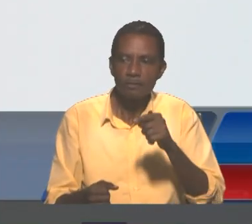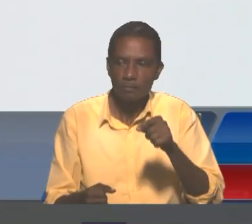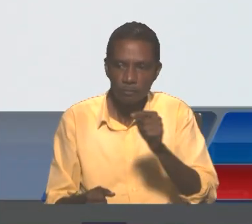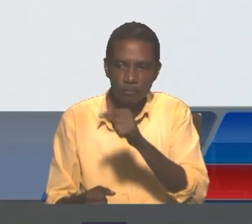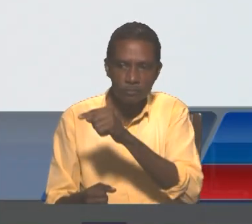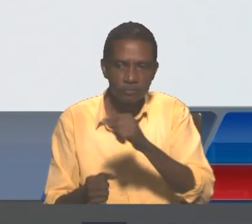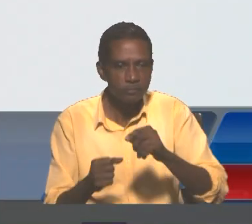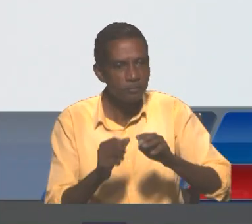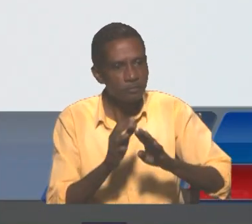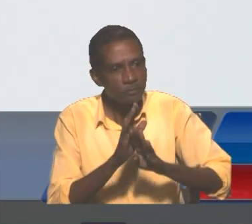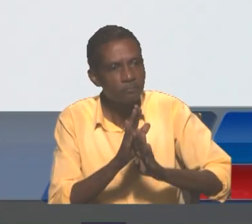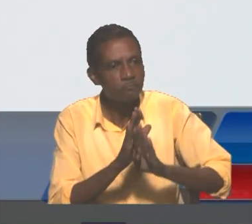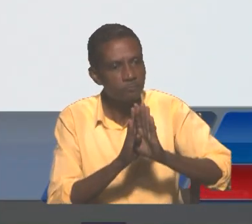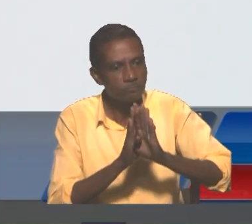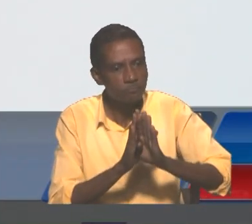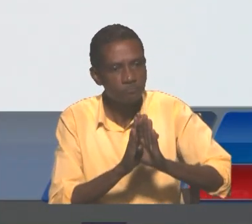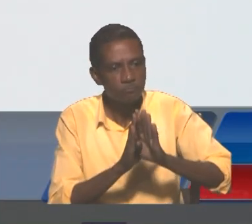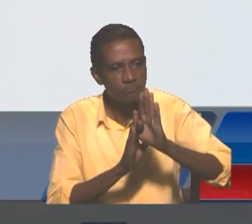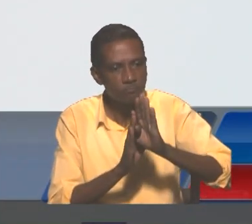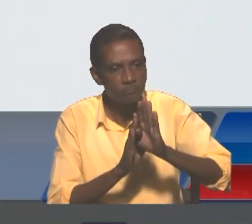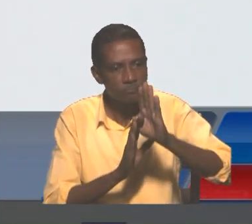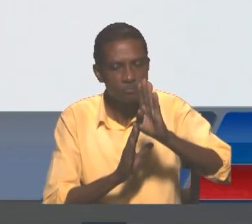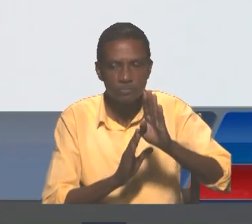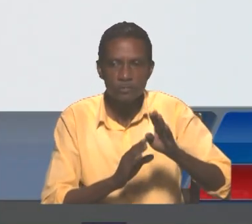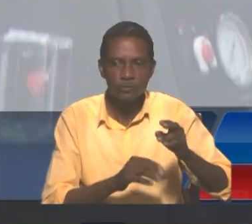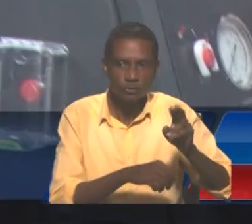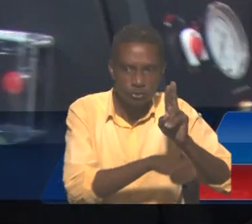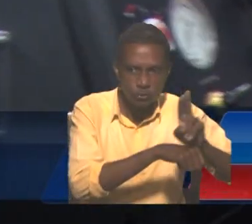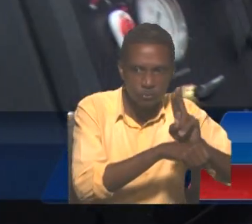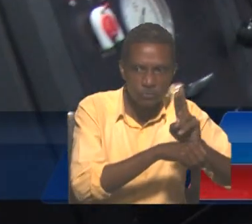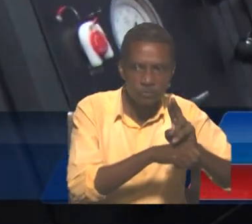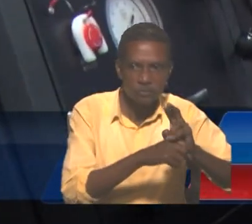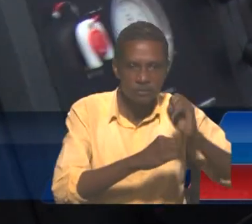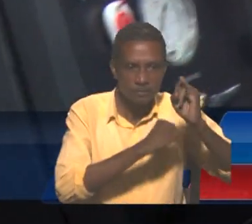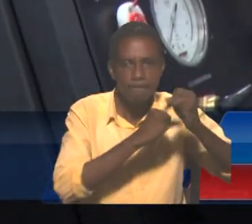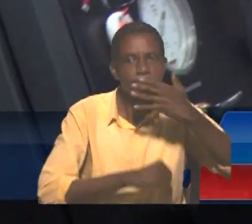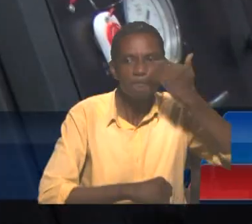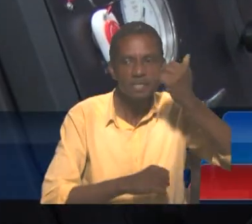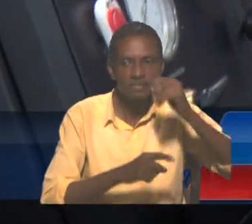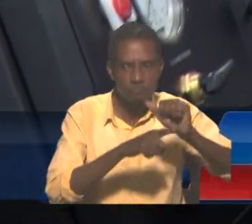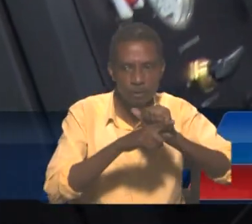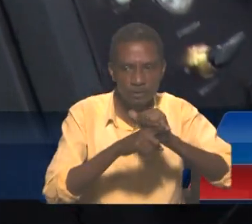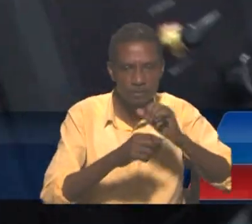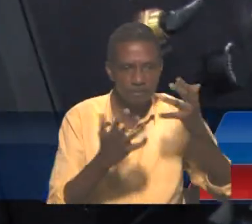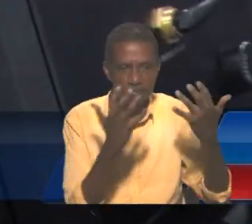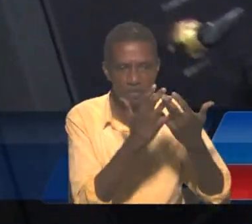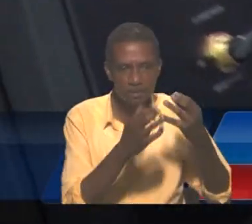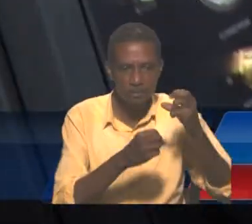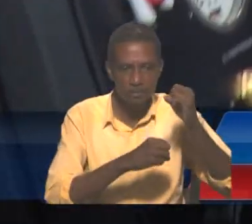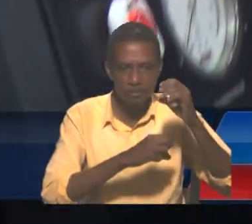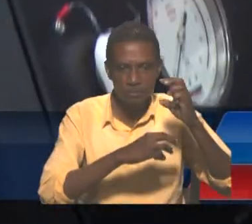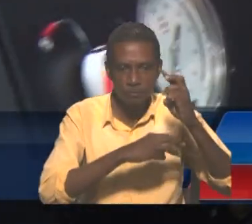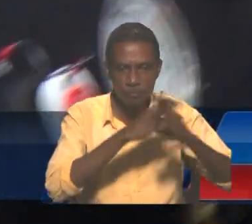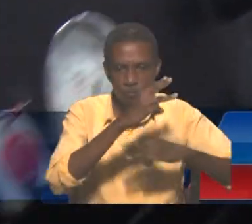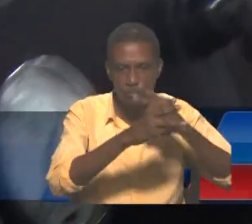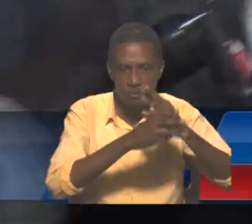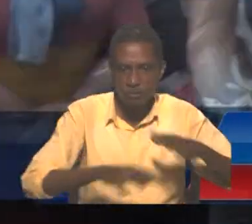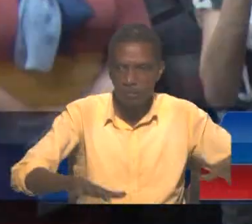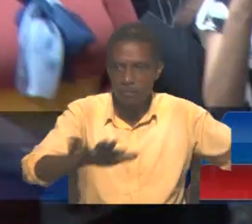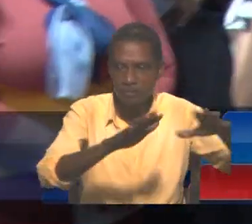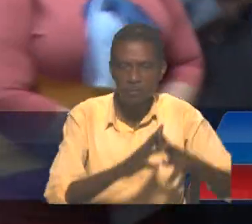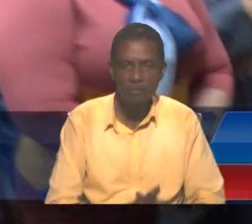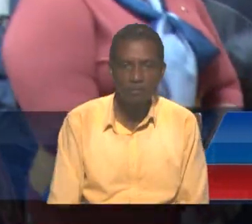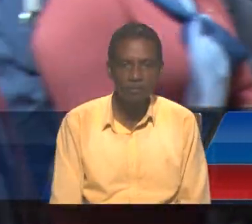development with international best practice. President of the American College of Hyperbaric Medicine and